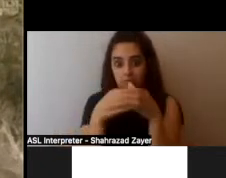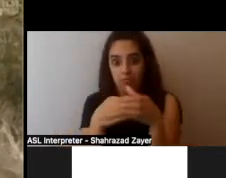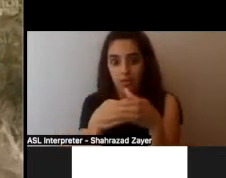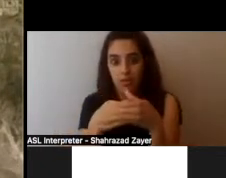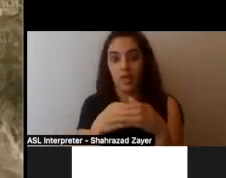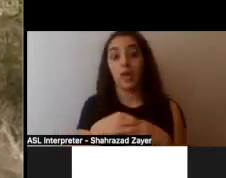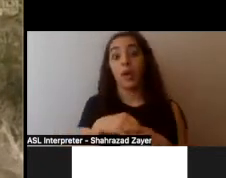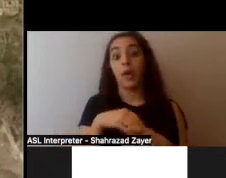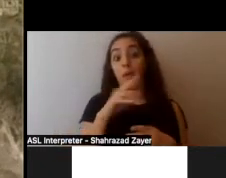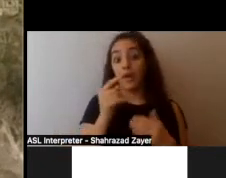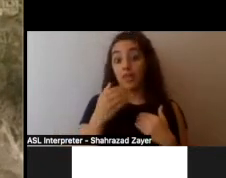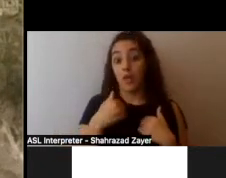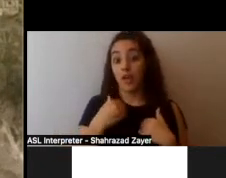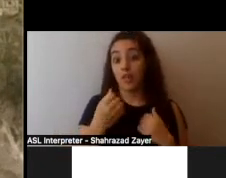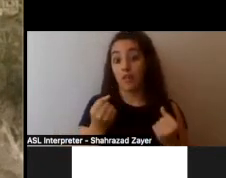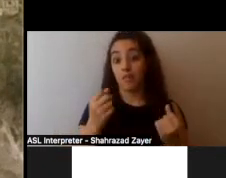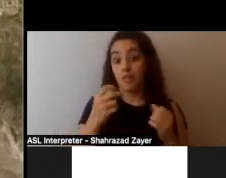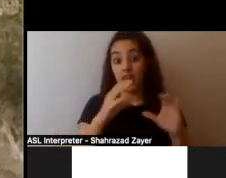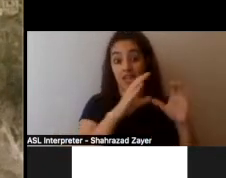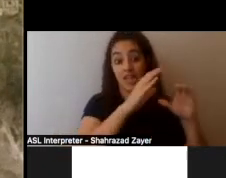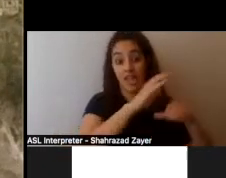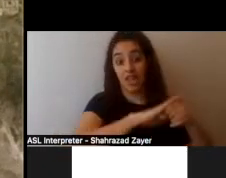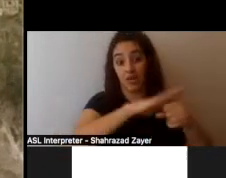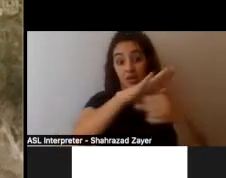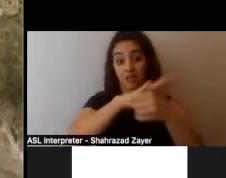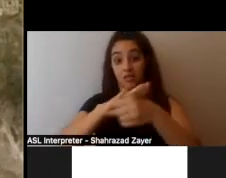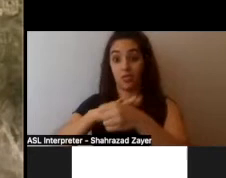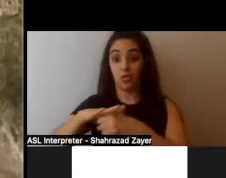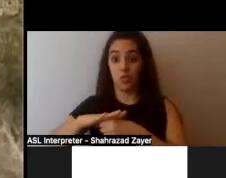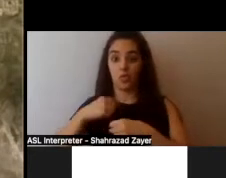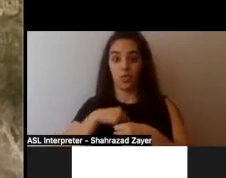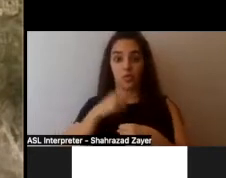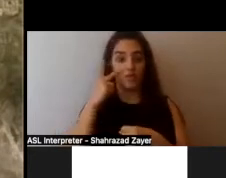where we see much larger percentages of older adults.